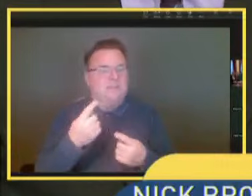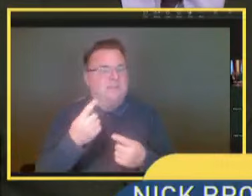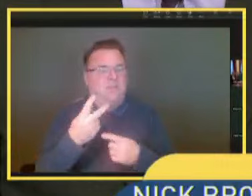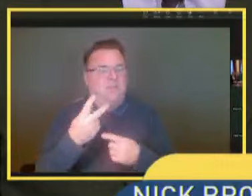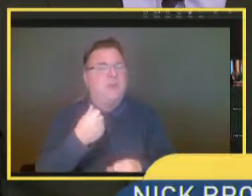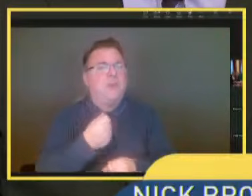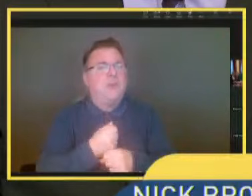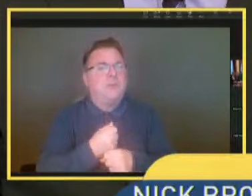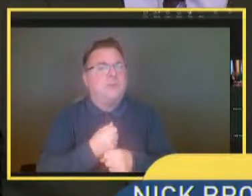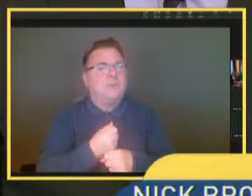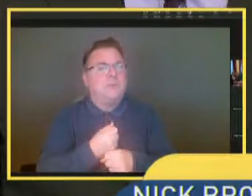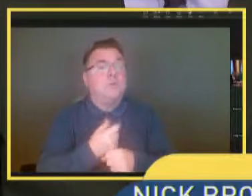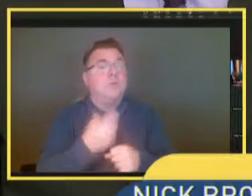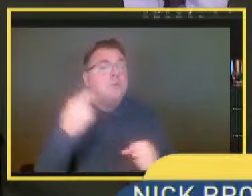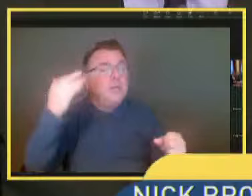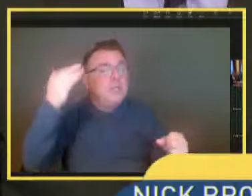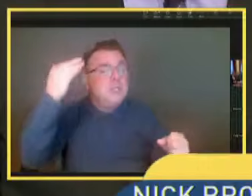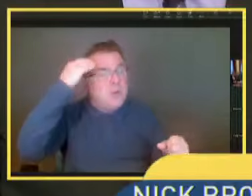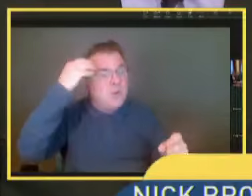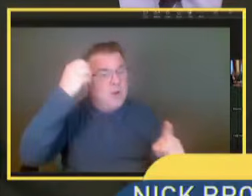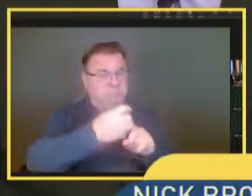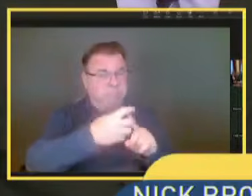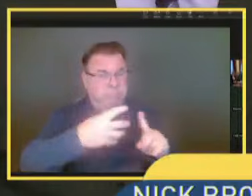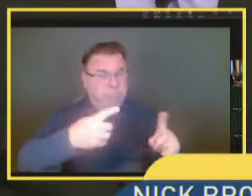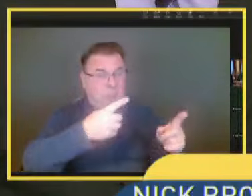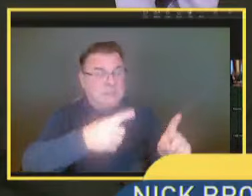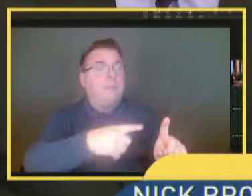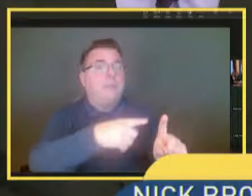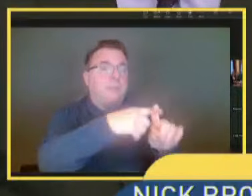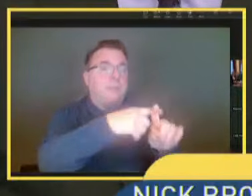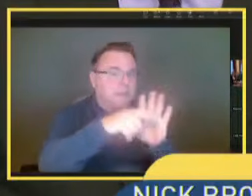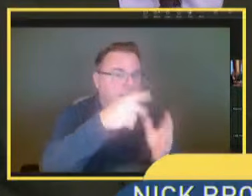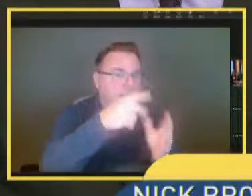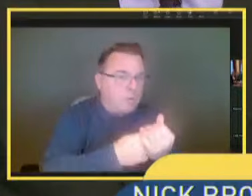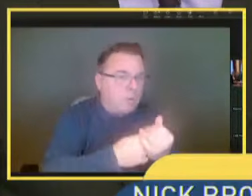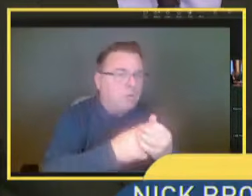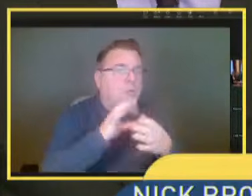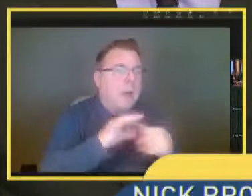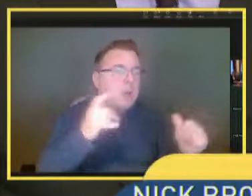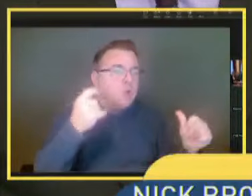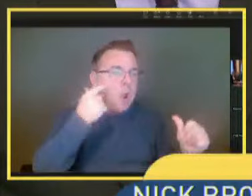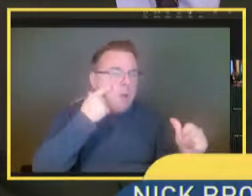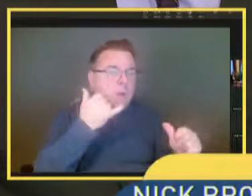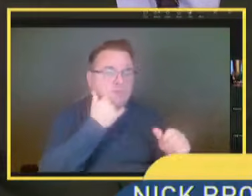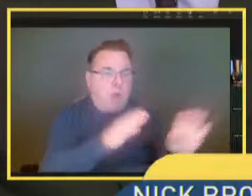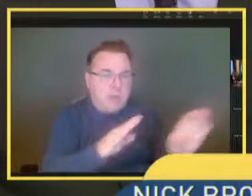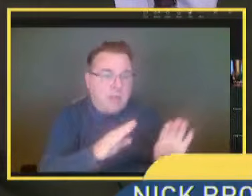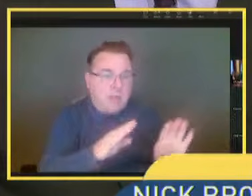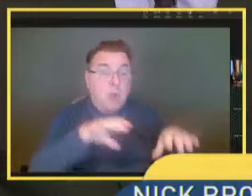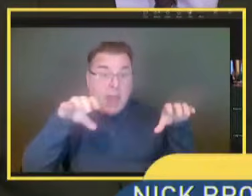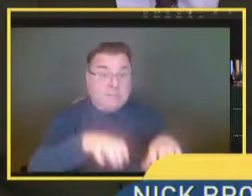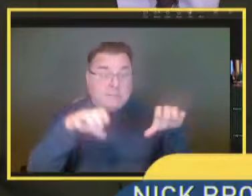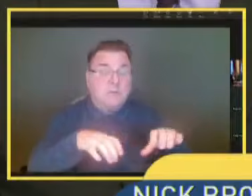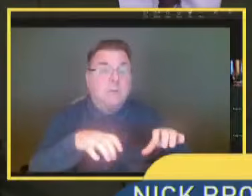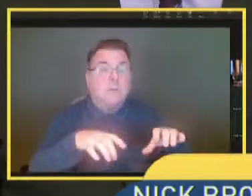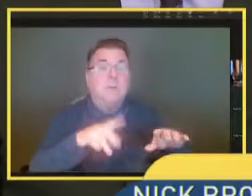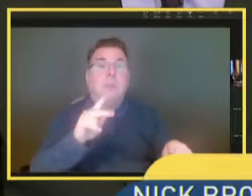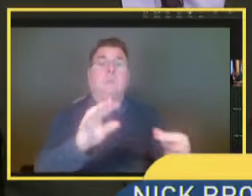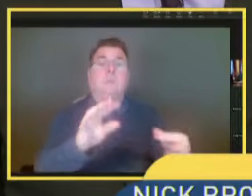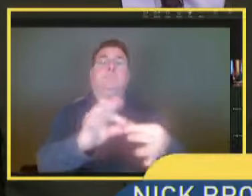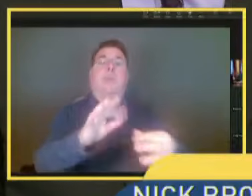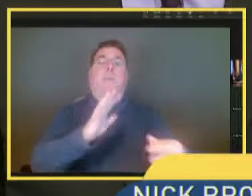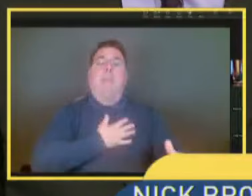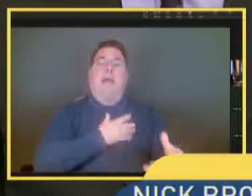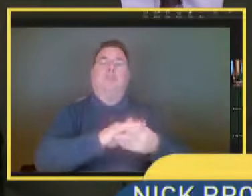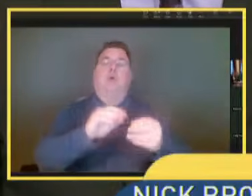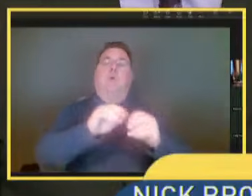so much more about the good and the bad of government misconduct and actions because people sharing their stories with us. And so we need